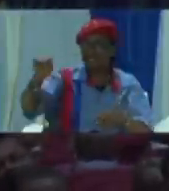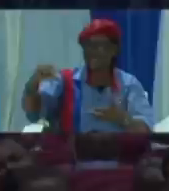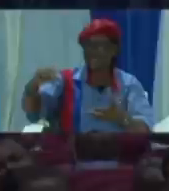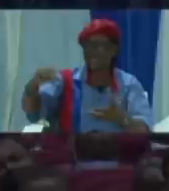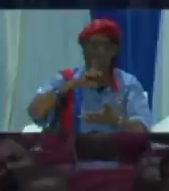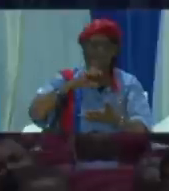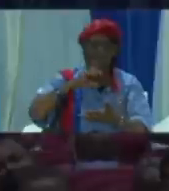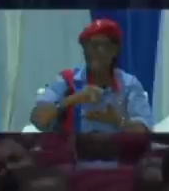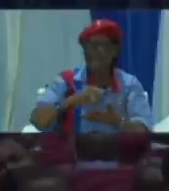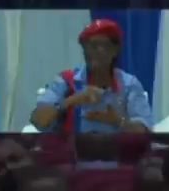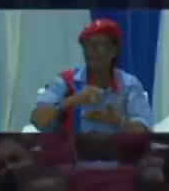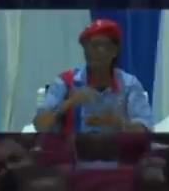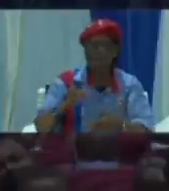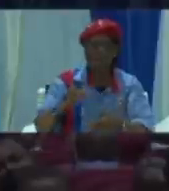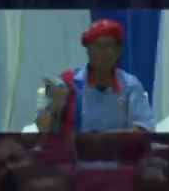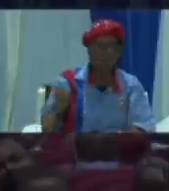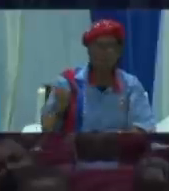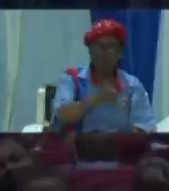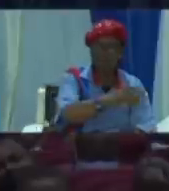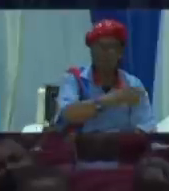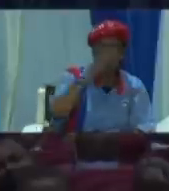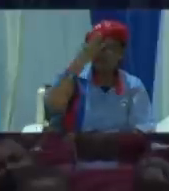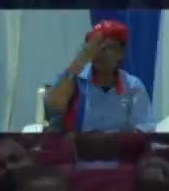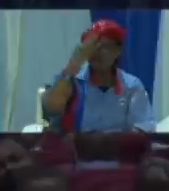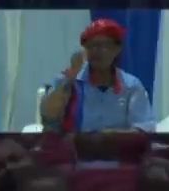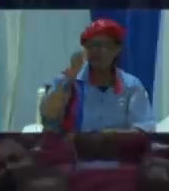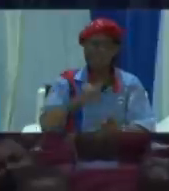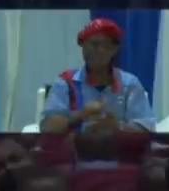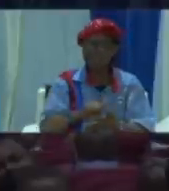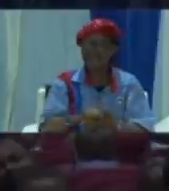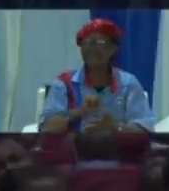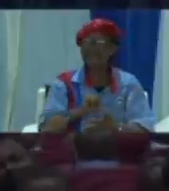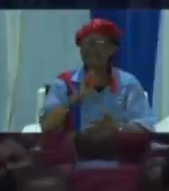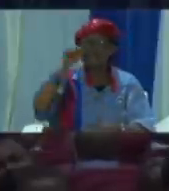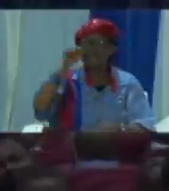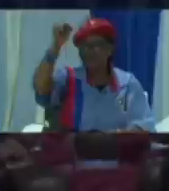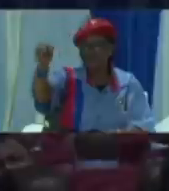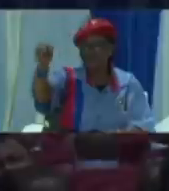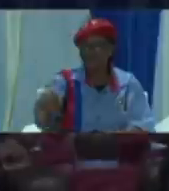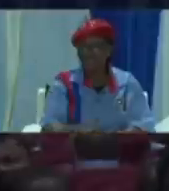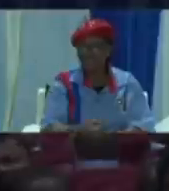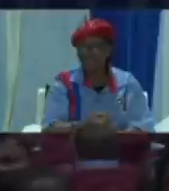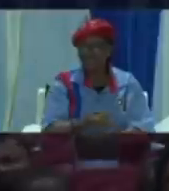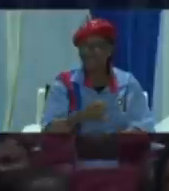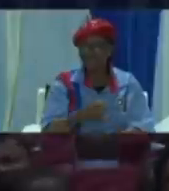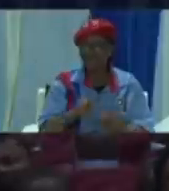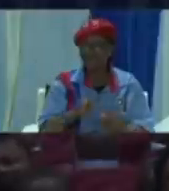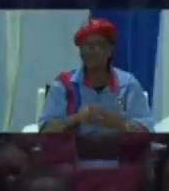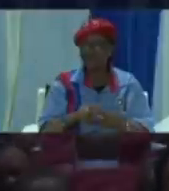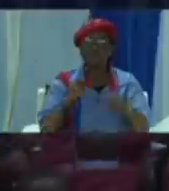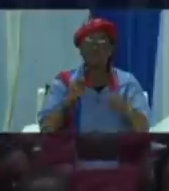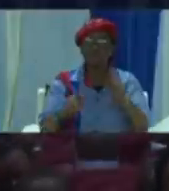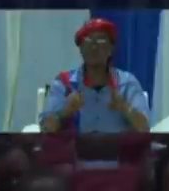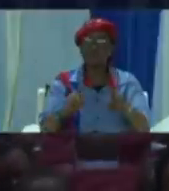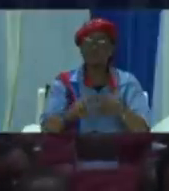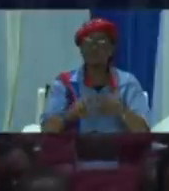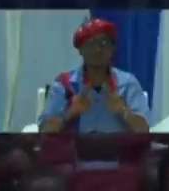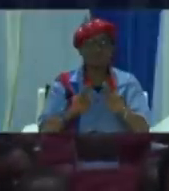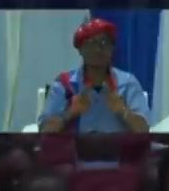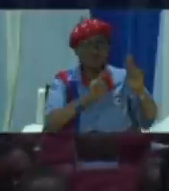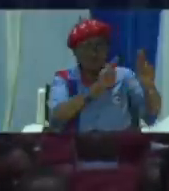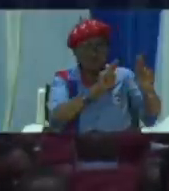know that is a preaching invitation to people to look unto Jesus. If